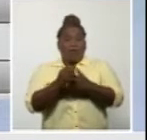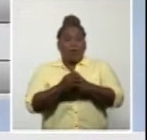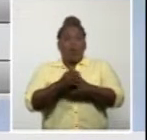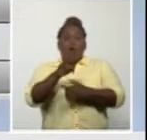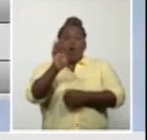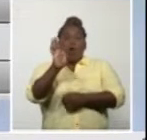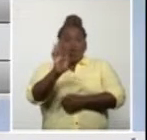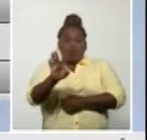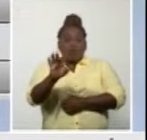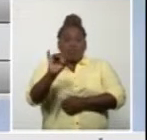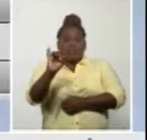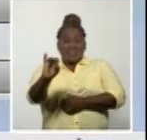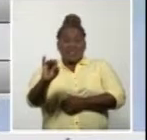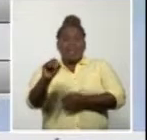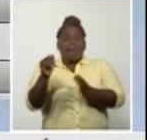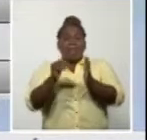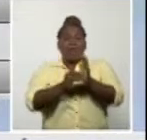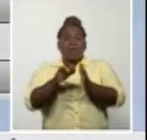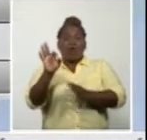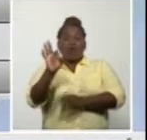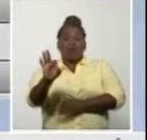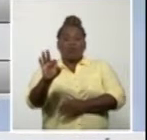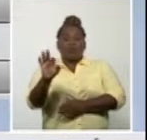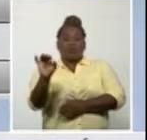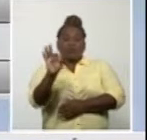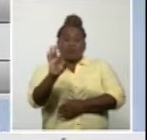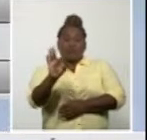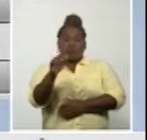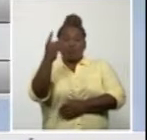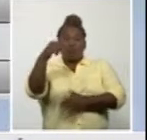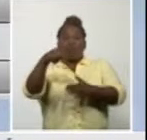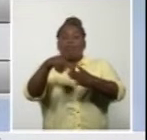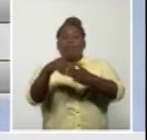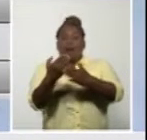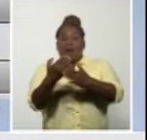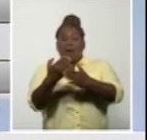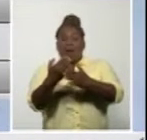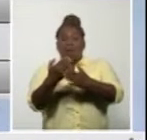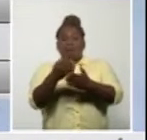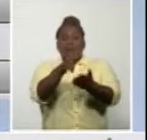in Mexico, on the situation in Guatemala,